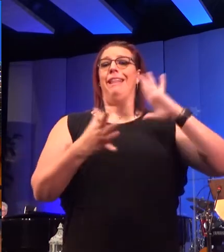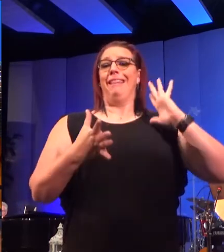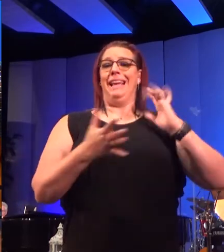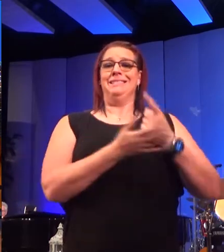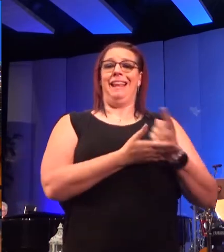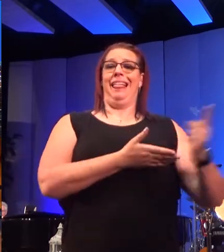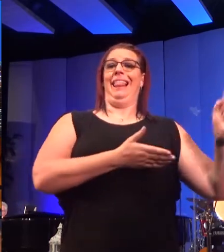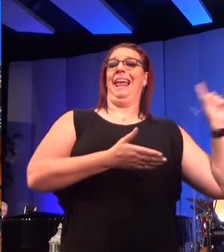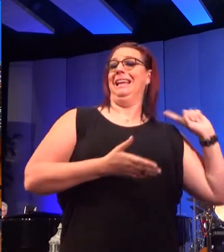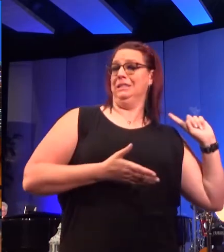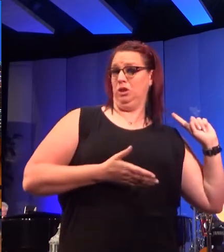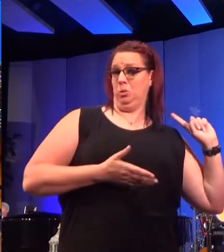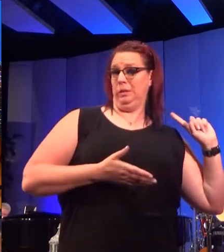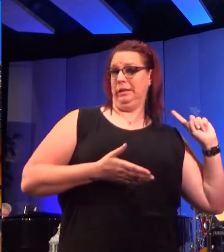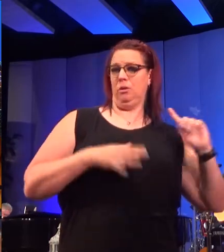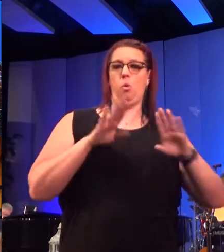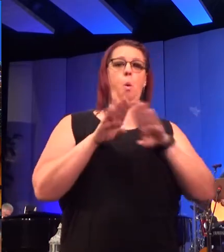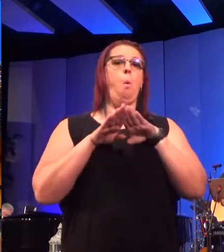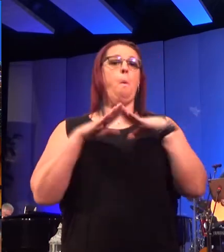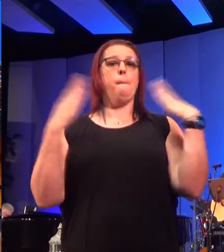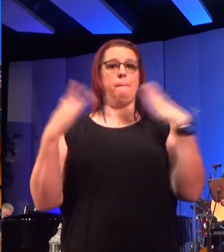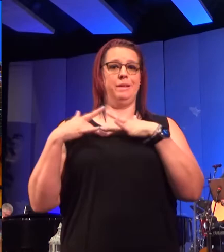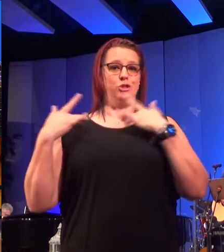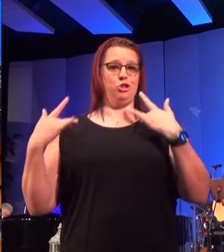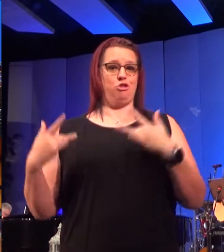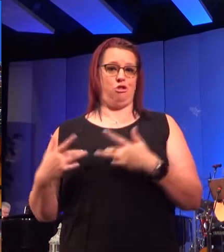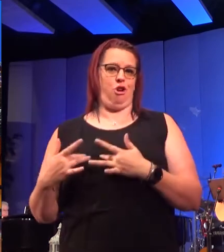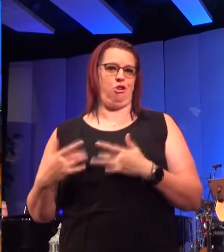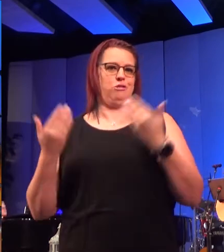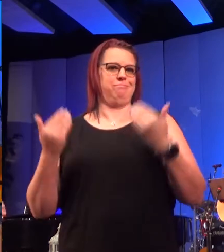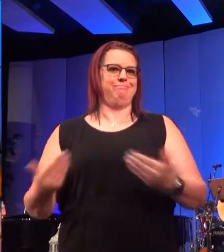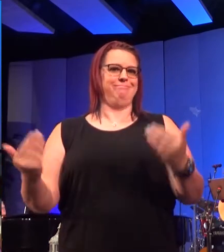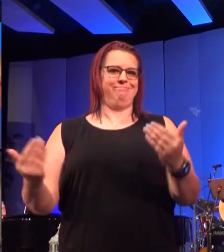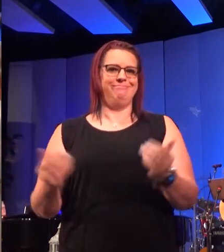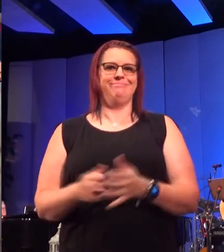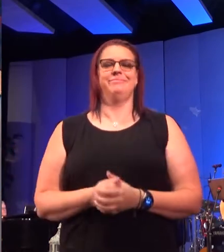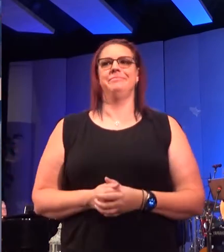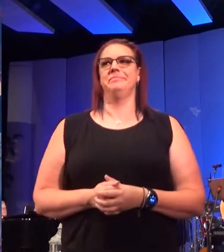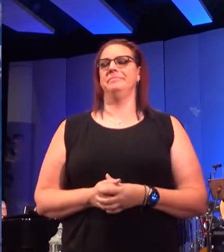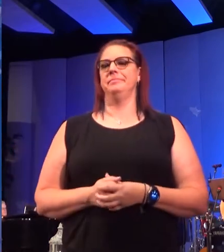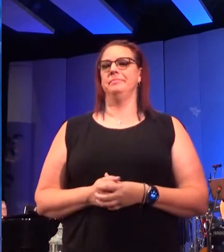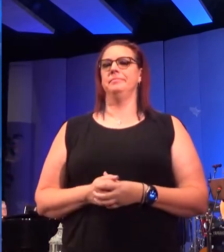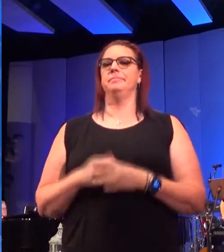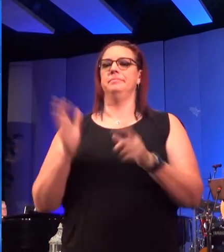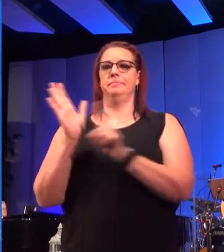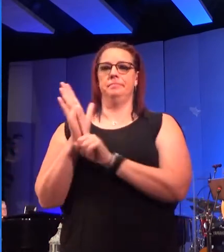past, open your heart, and let's sing and pray together.